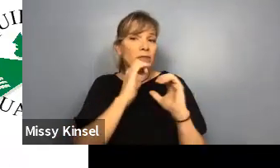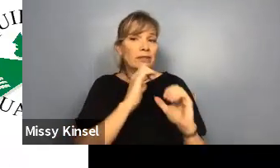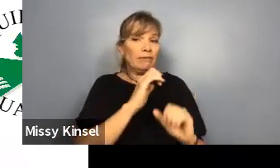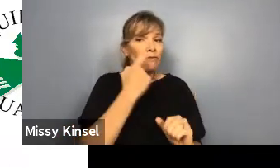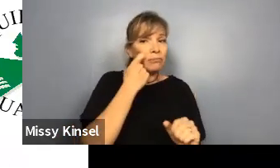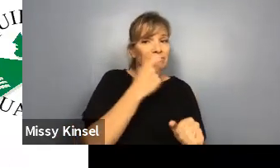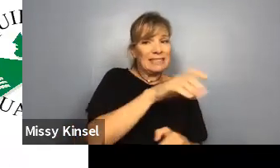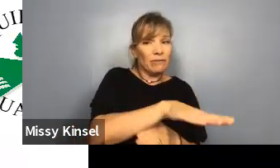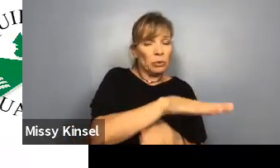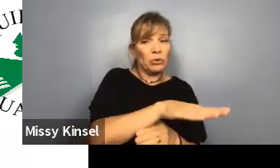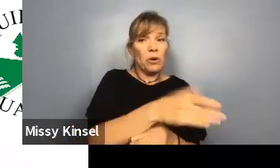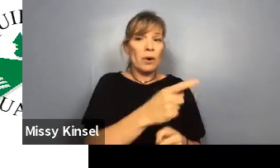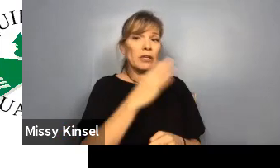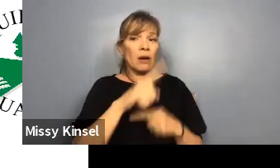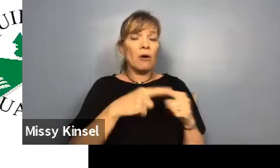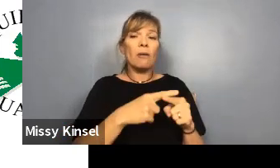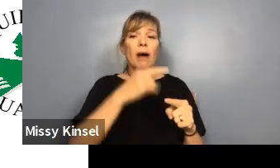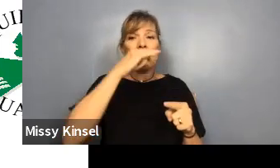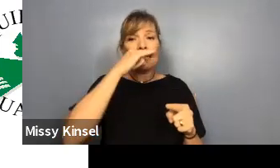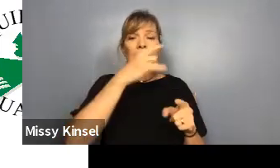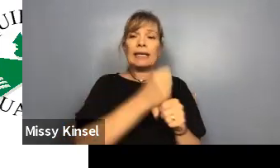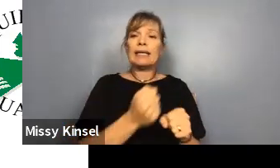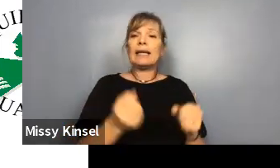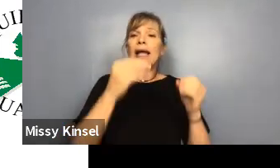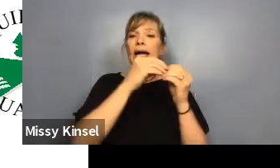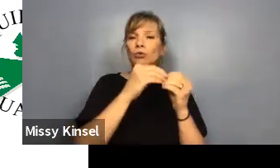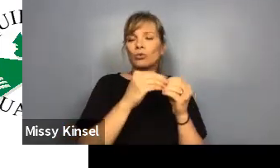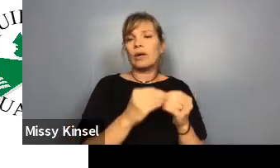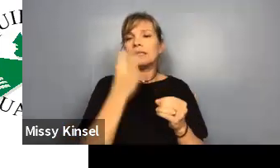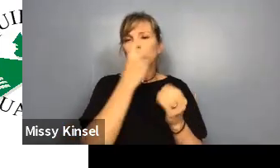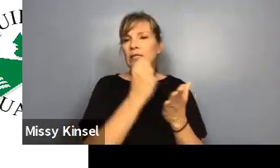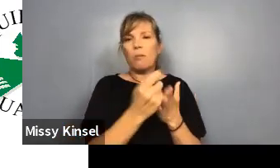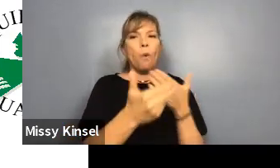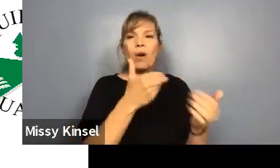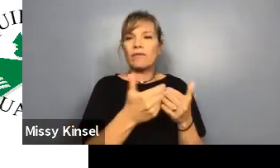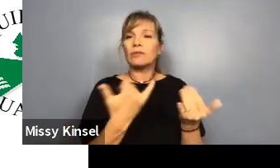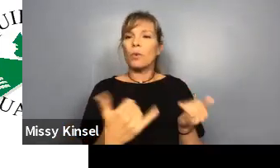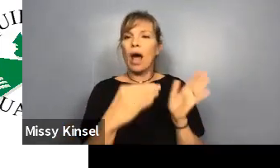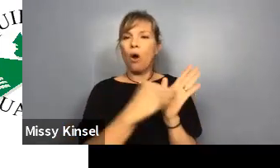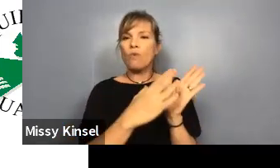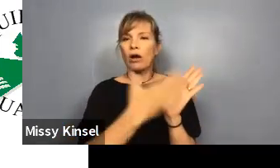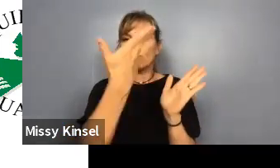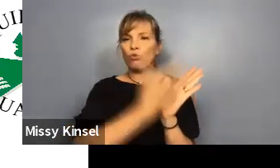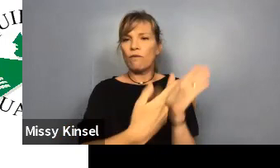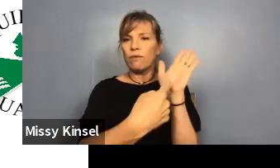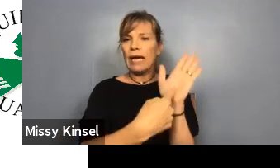about my child receiving extra speech therapy, you know, whatever it is, that we've got a record. And